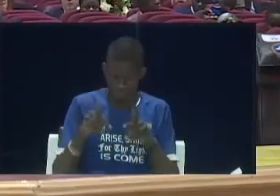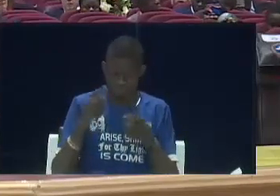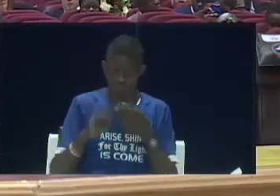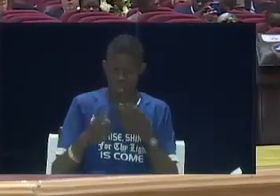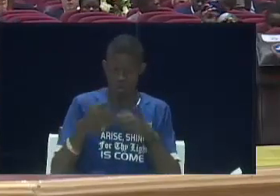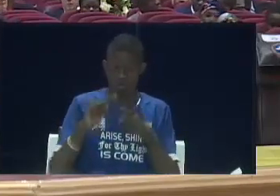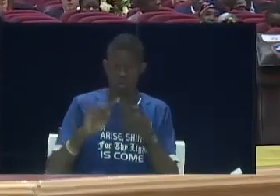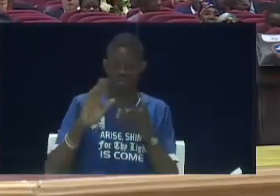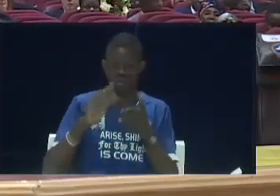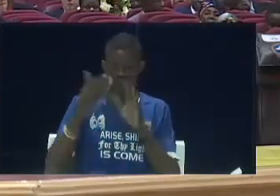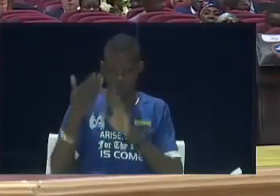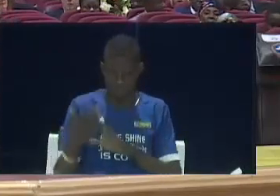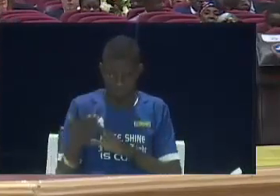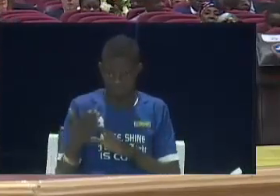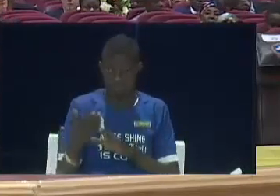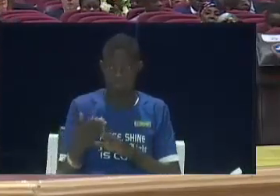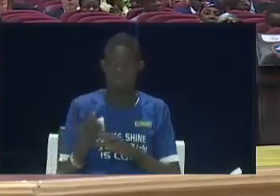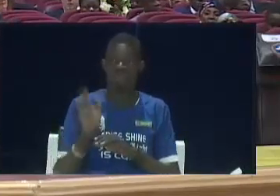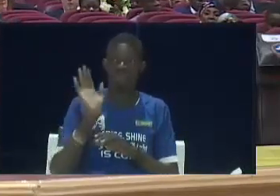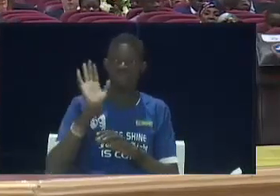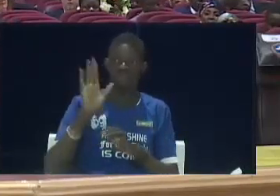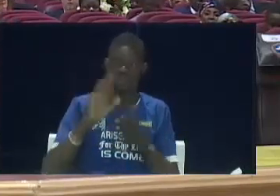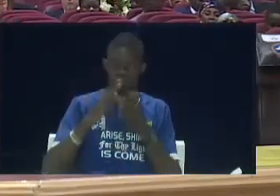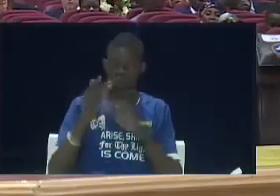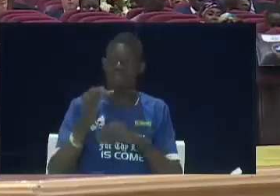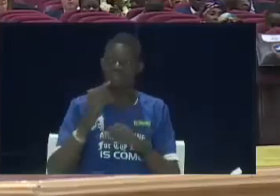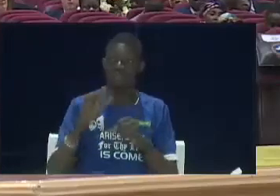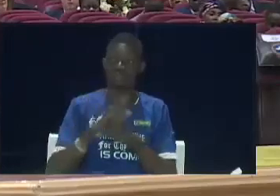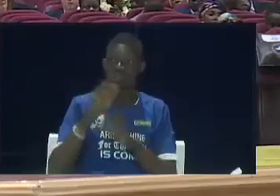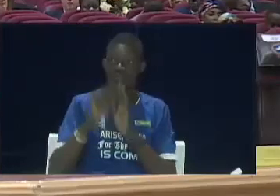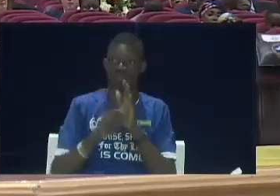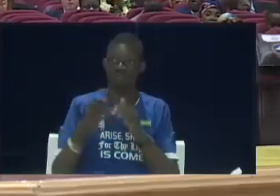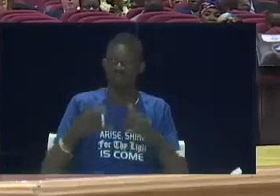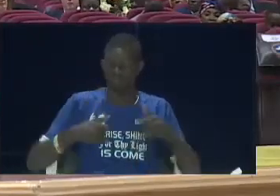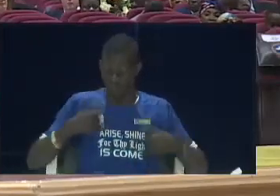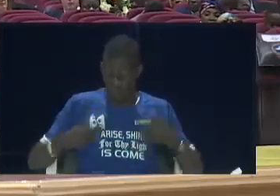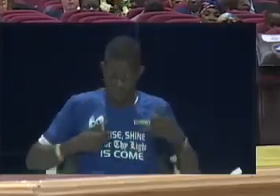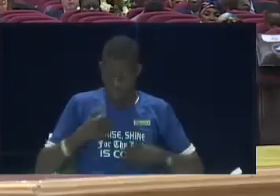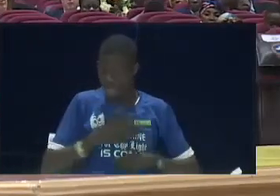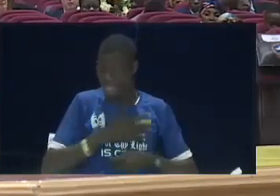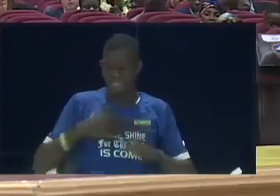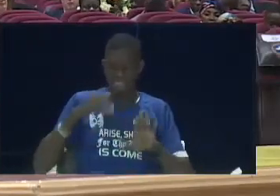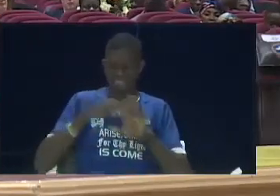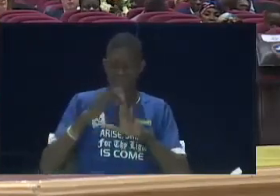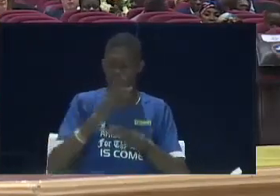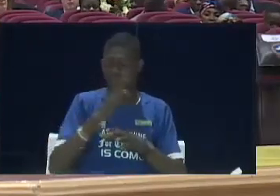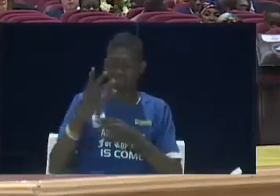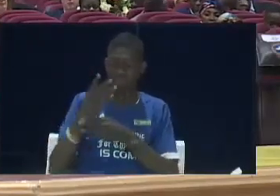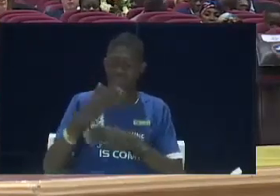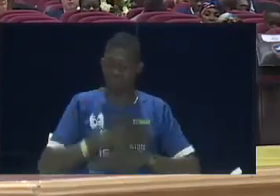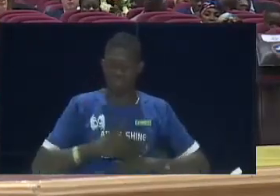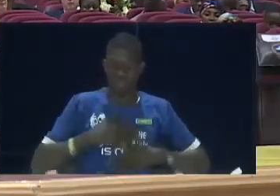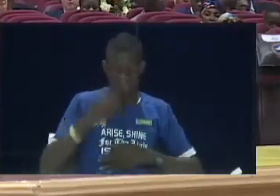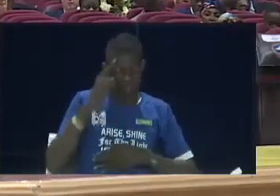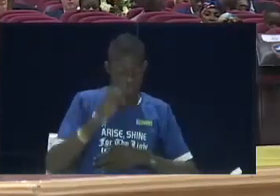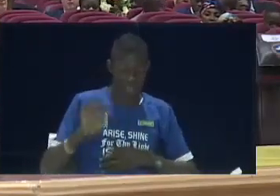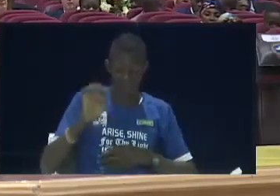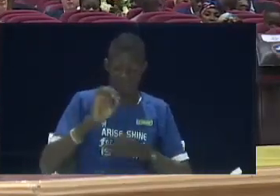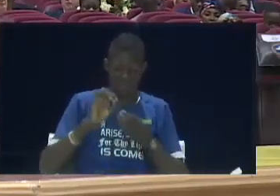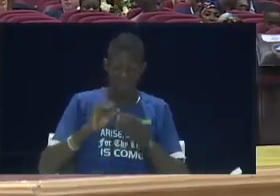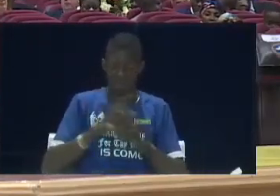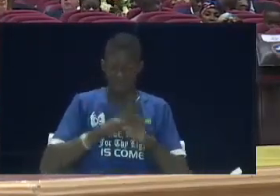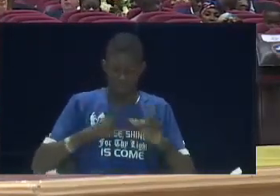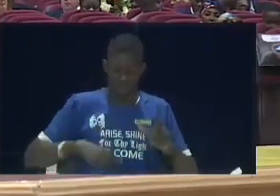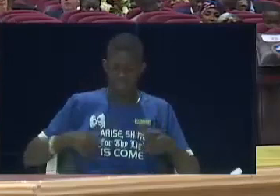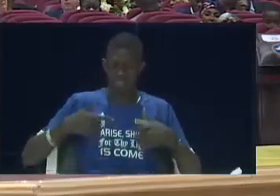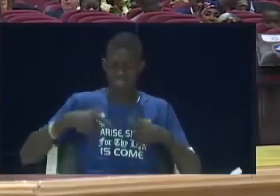into your presence. In your presence, the fullness of joy. And at your right hand are pleasures forevermore. Lord, let your